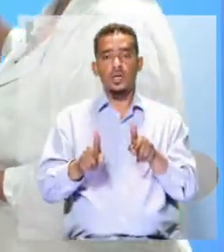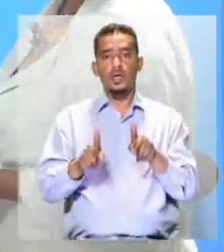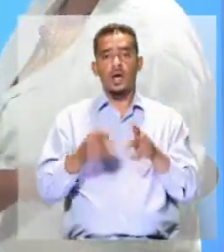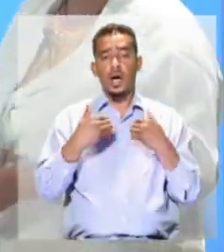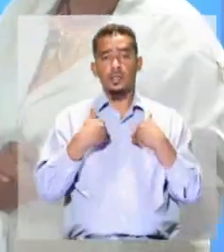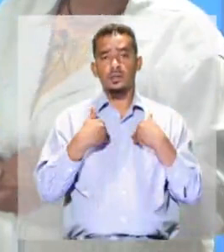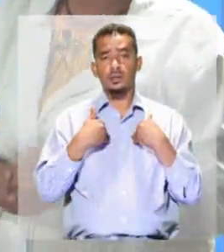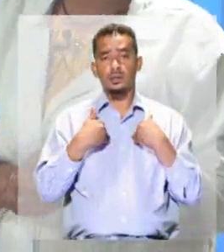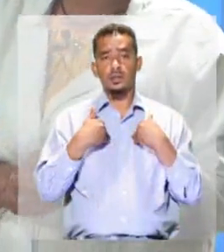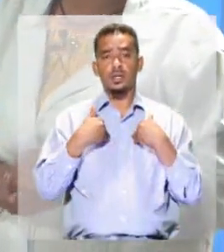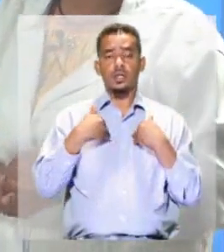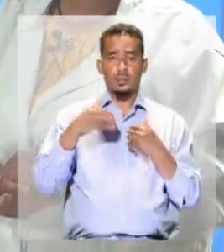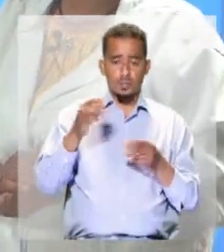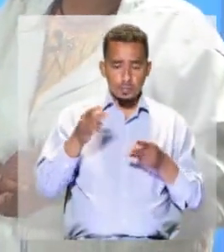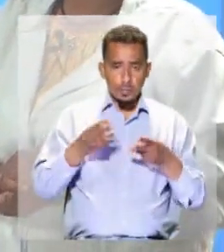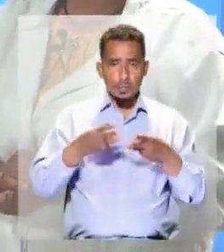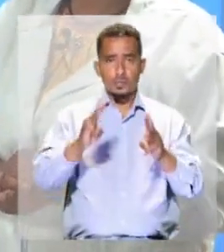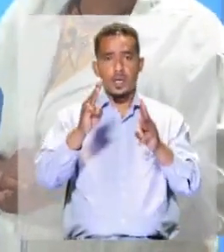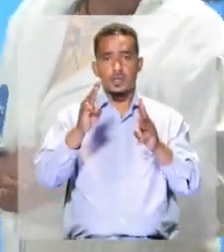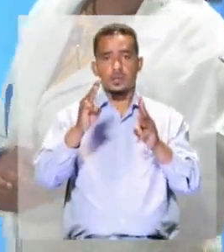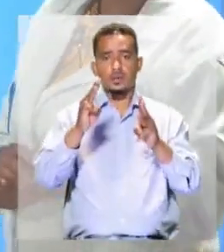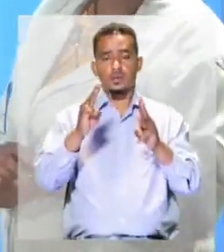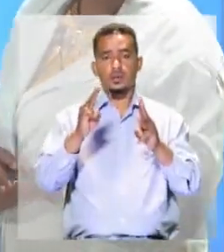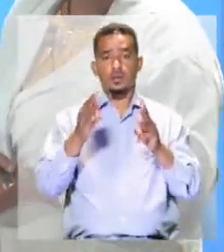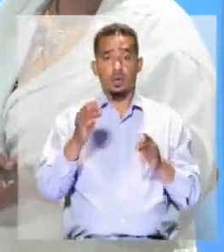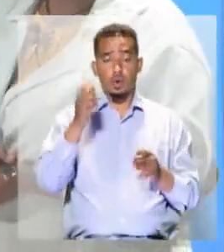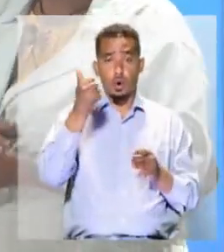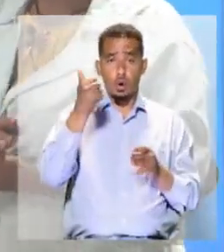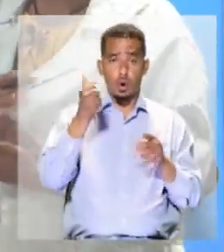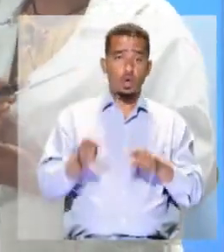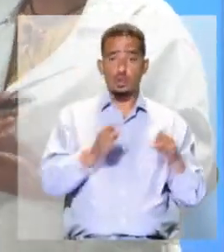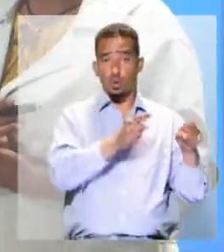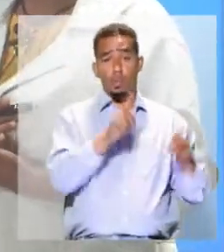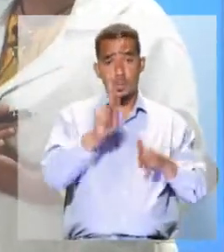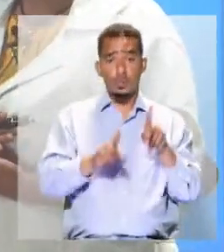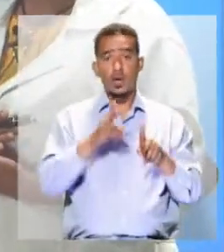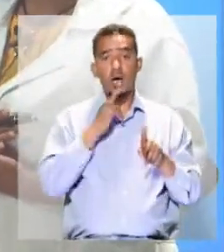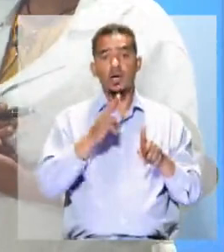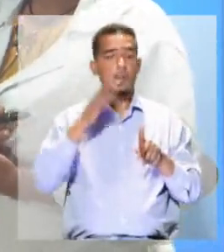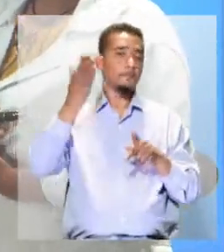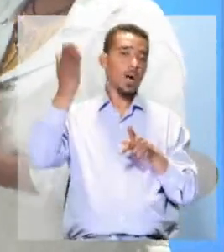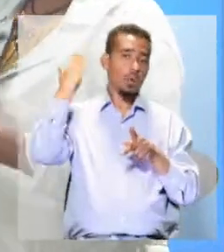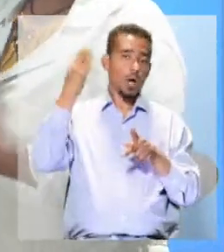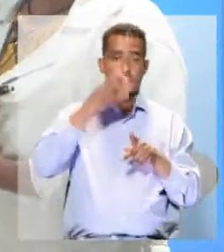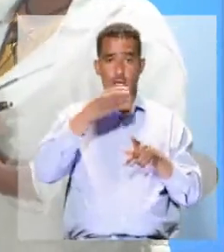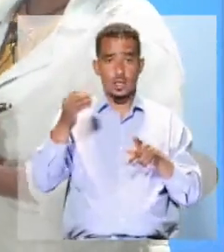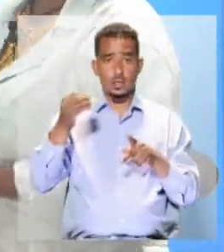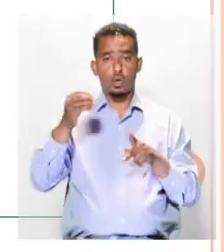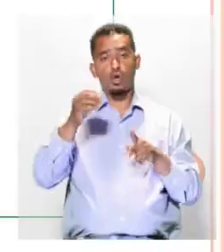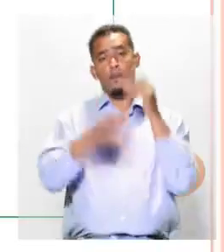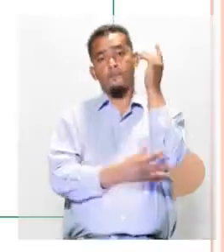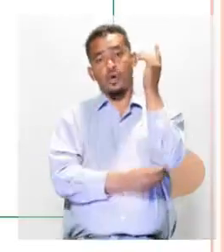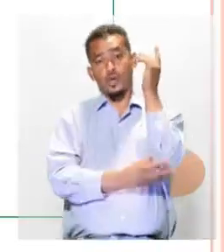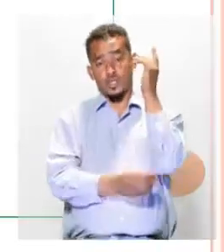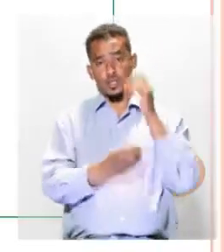the contraceptive methods, and also people are backward and poverty